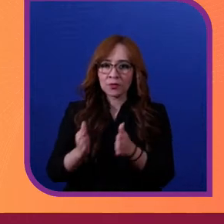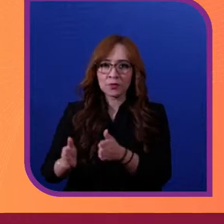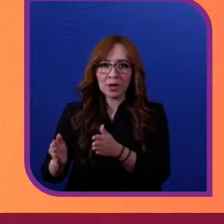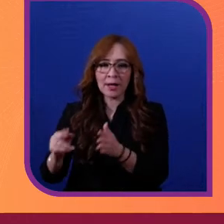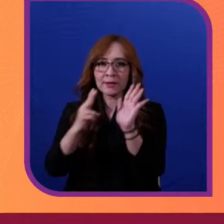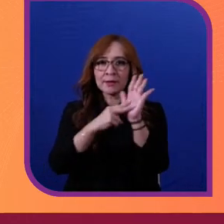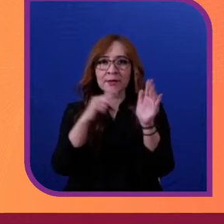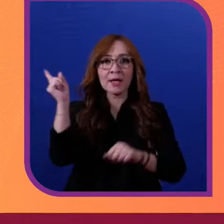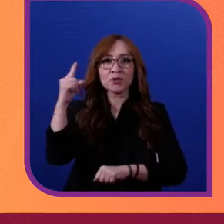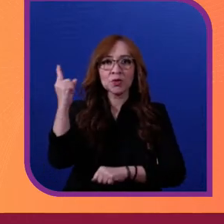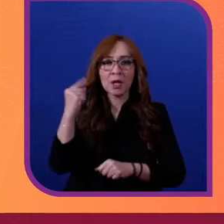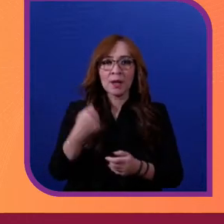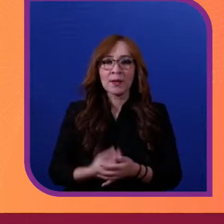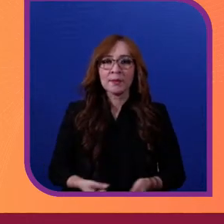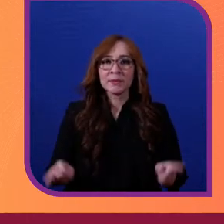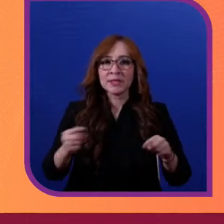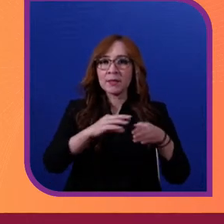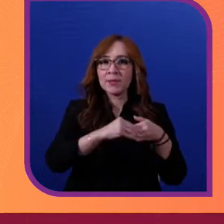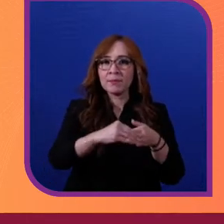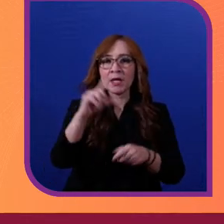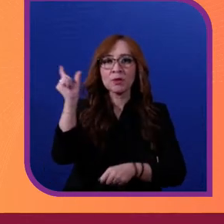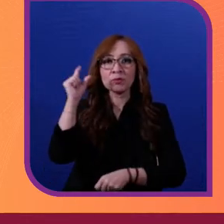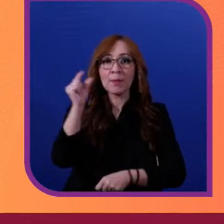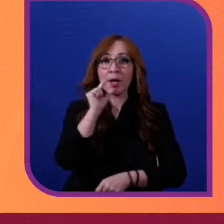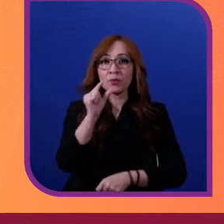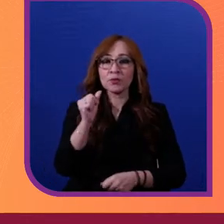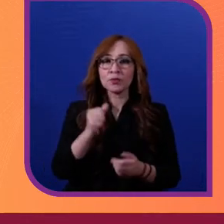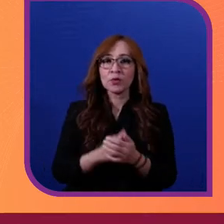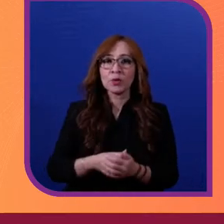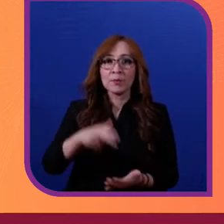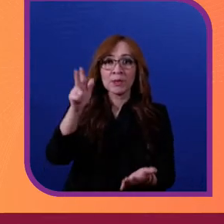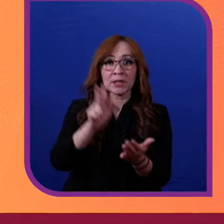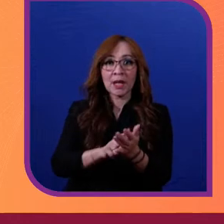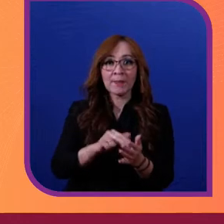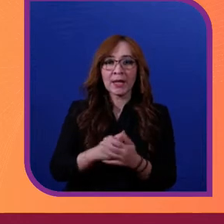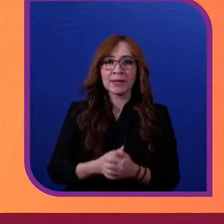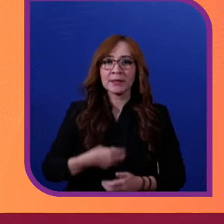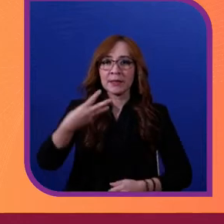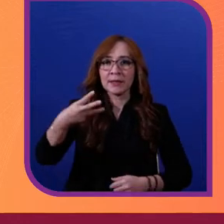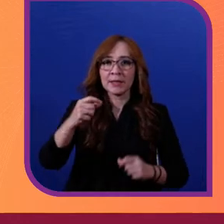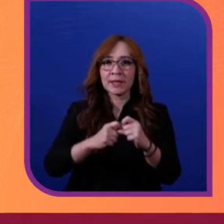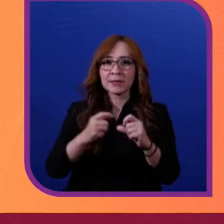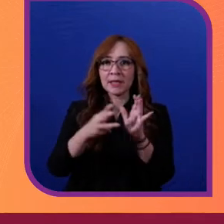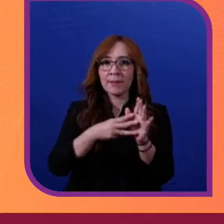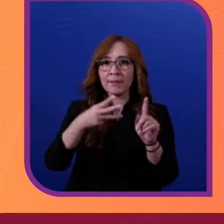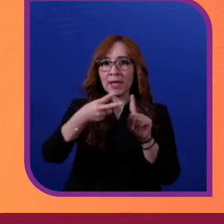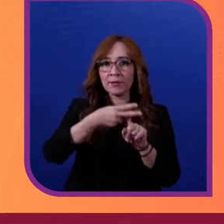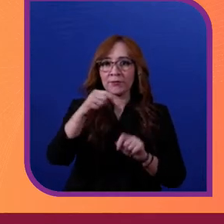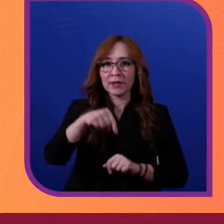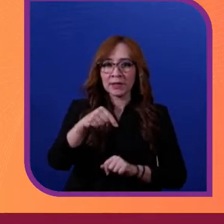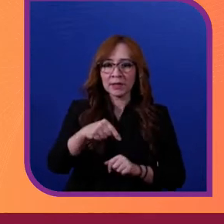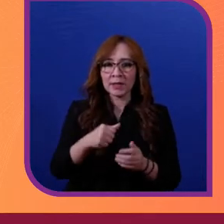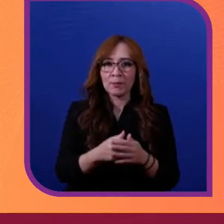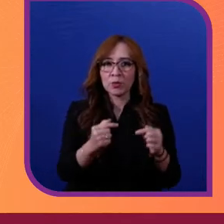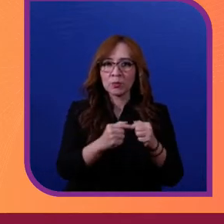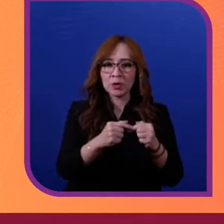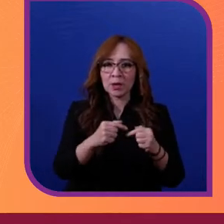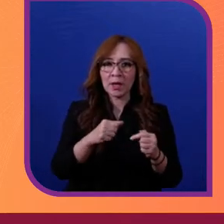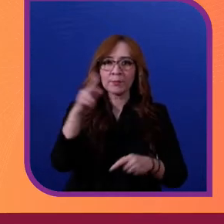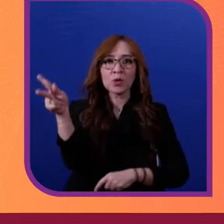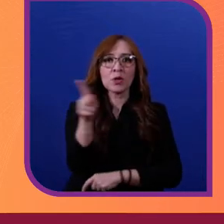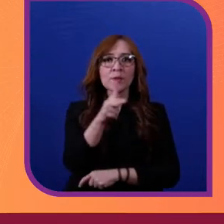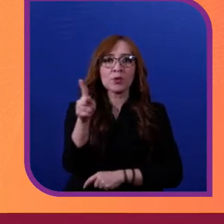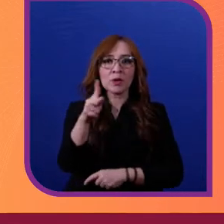implement the Yes mf6 soft infrastructure Project tetes Bin Aus so